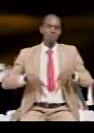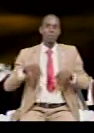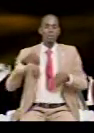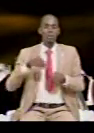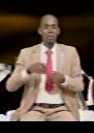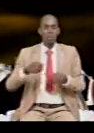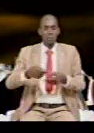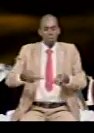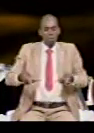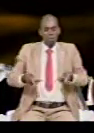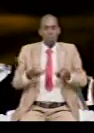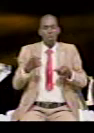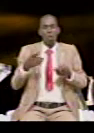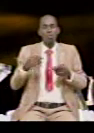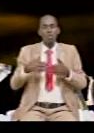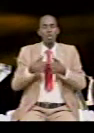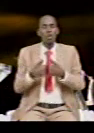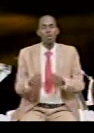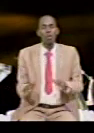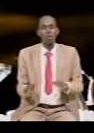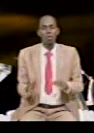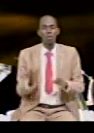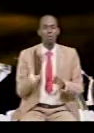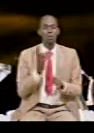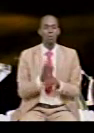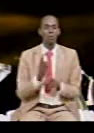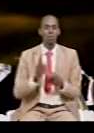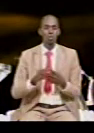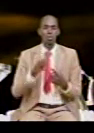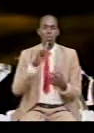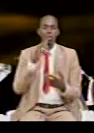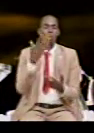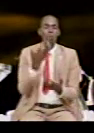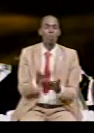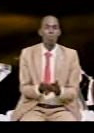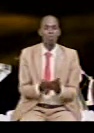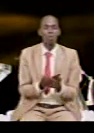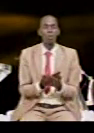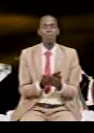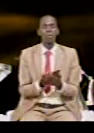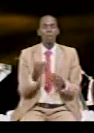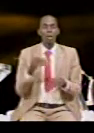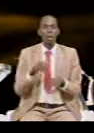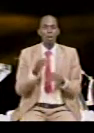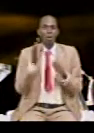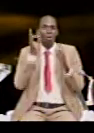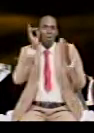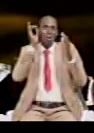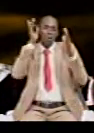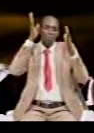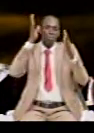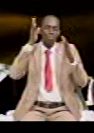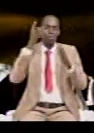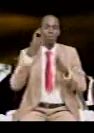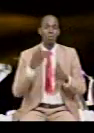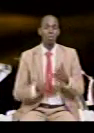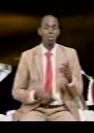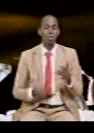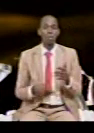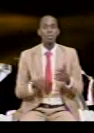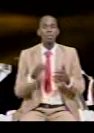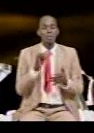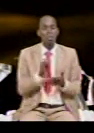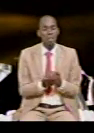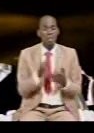lost, thus to prove at awful cost that sin can never